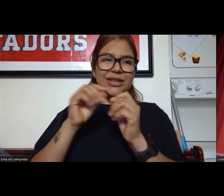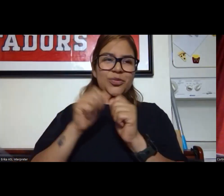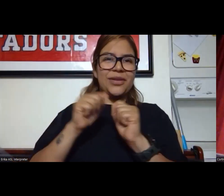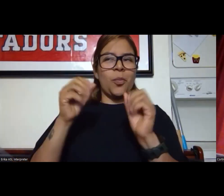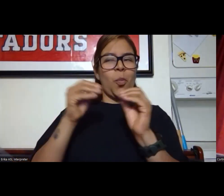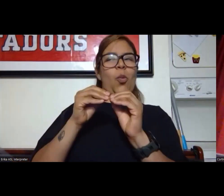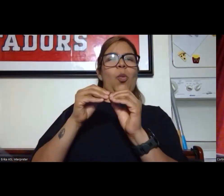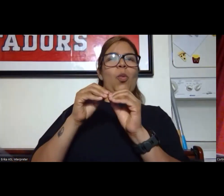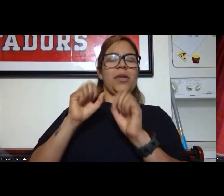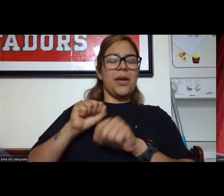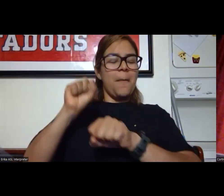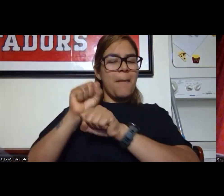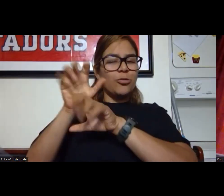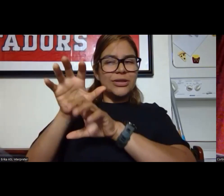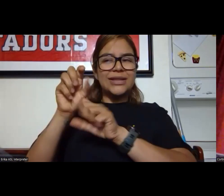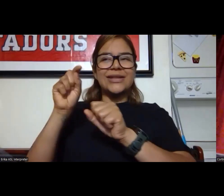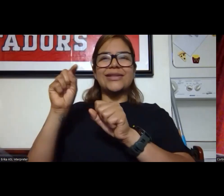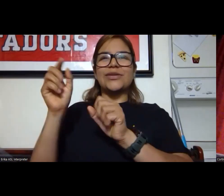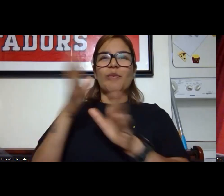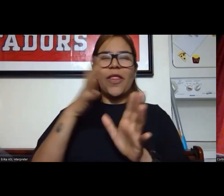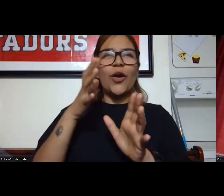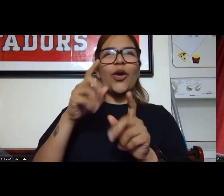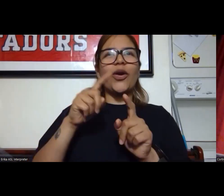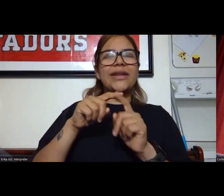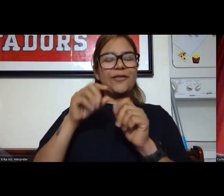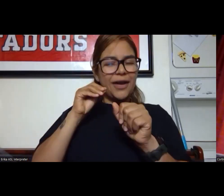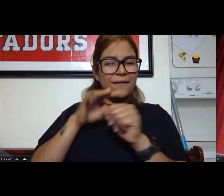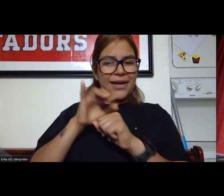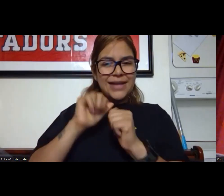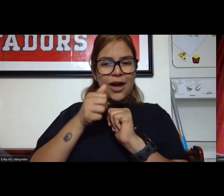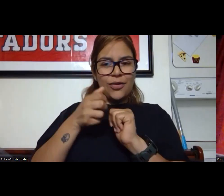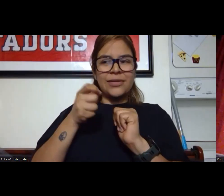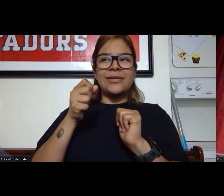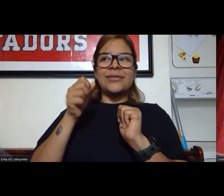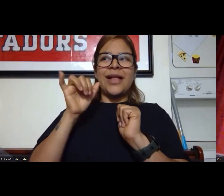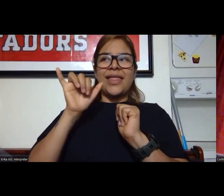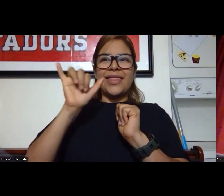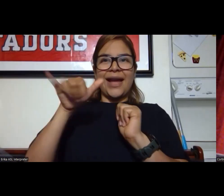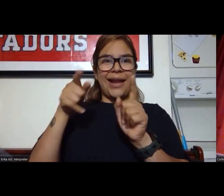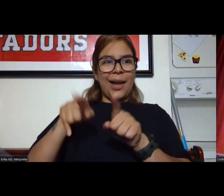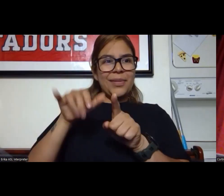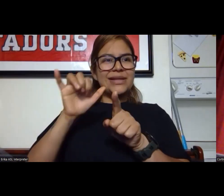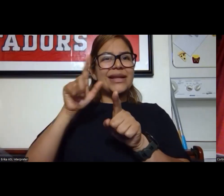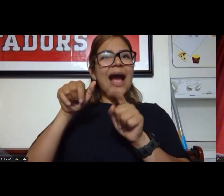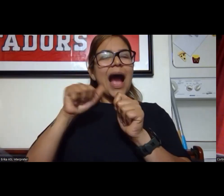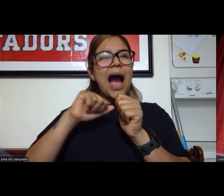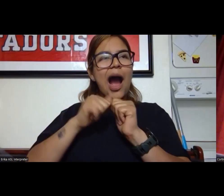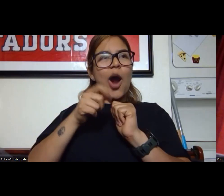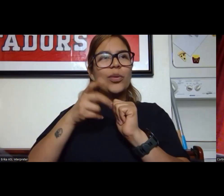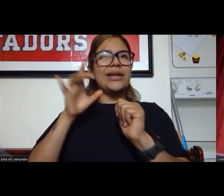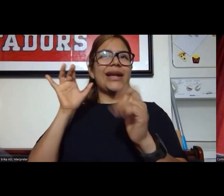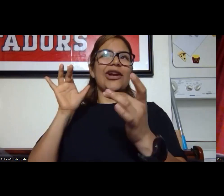and weather, etc. So I really feel like you guys need to be present in those geographic areas, and we need